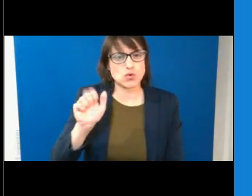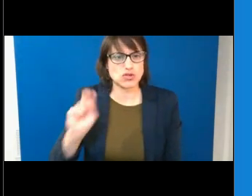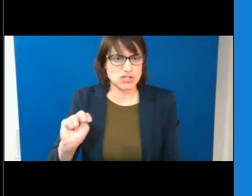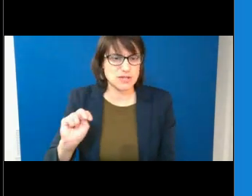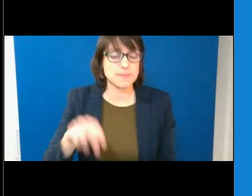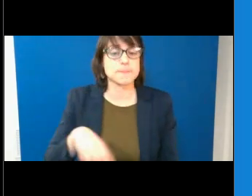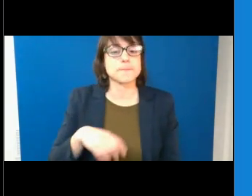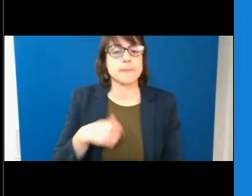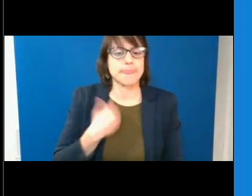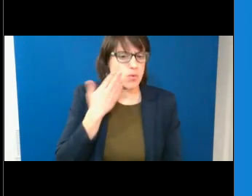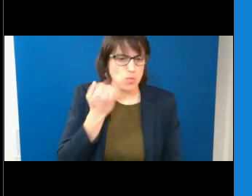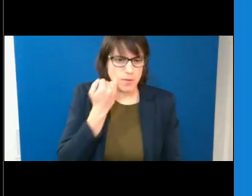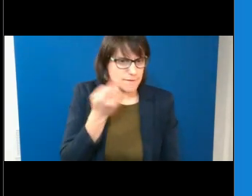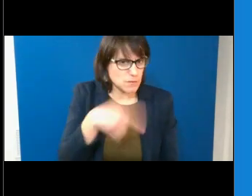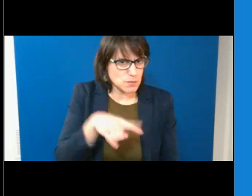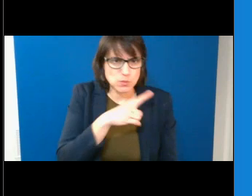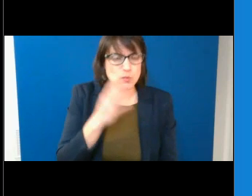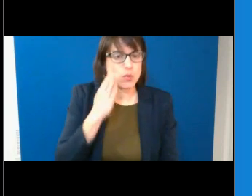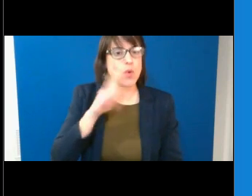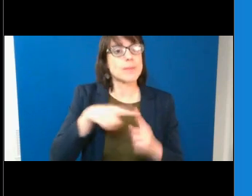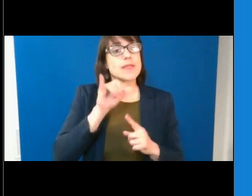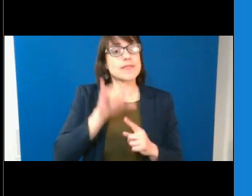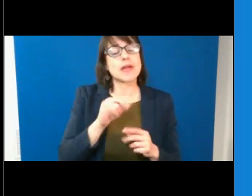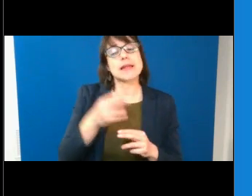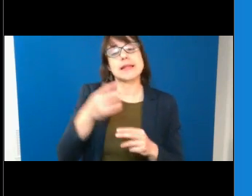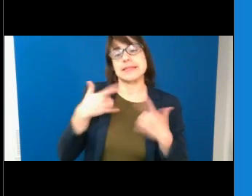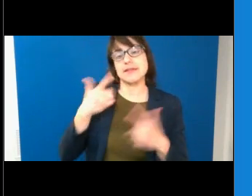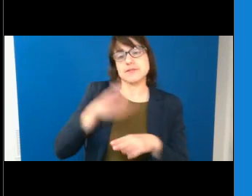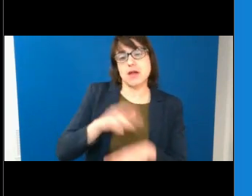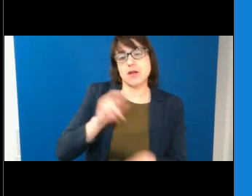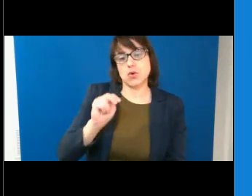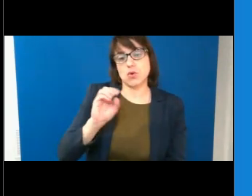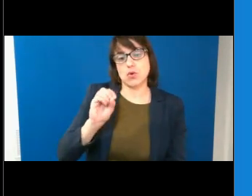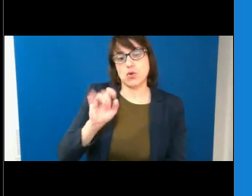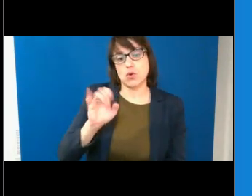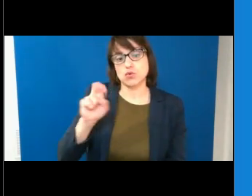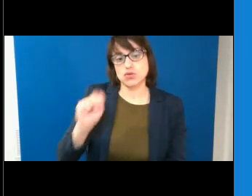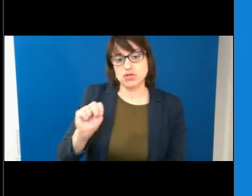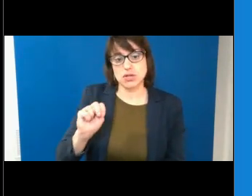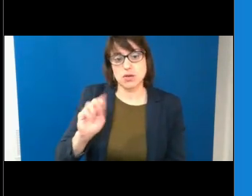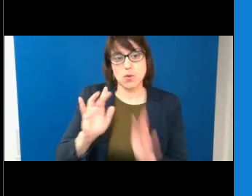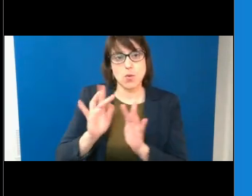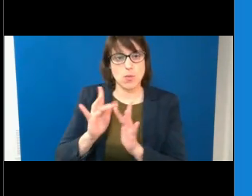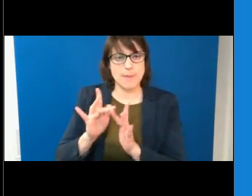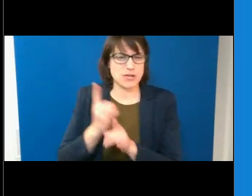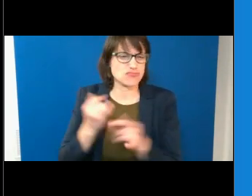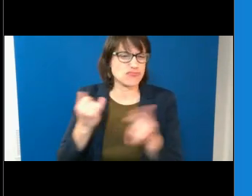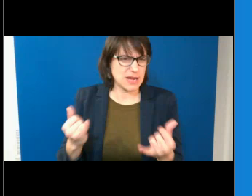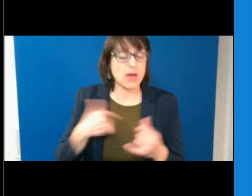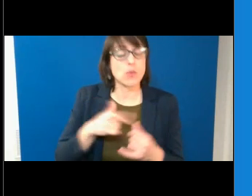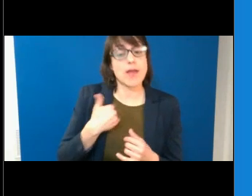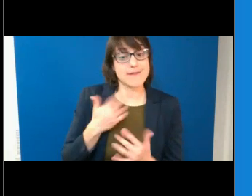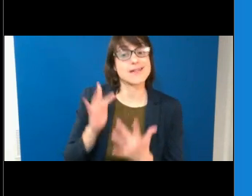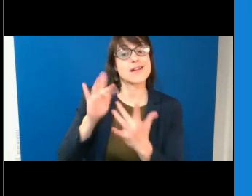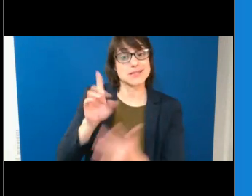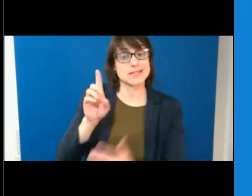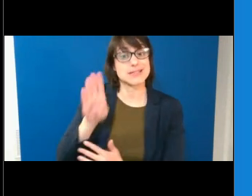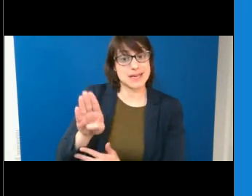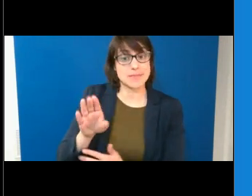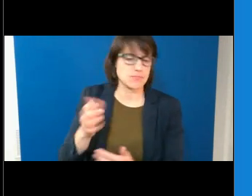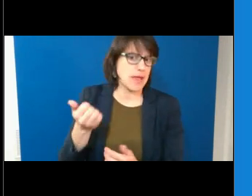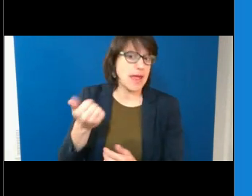great tool. And so it lives on a Notion webpage right now. And so we have a contact database with anyone that has given us permission